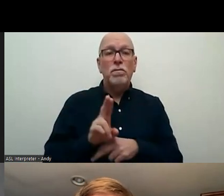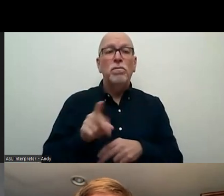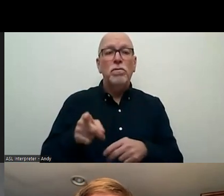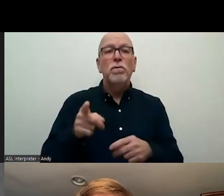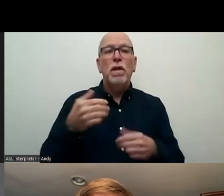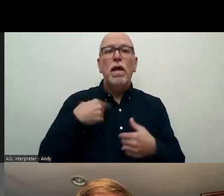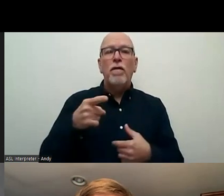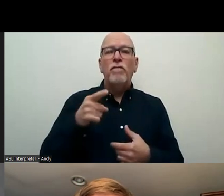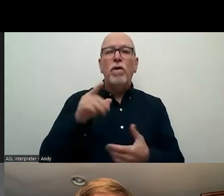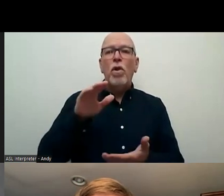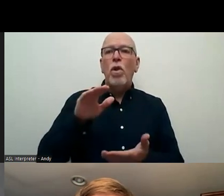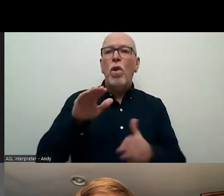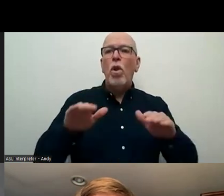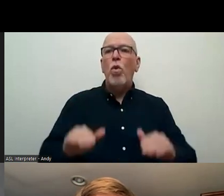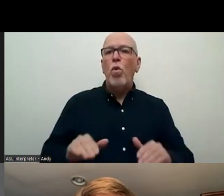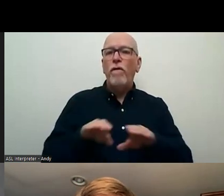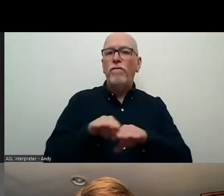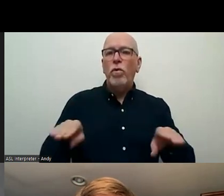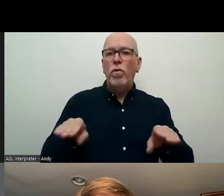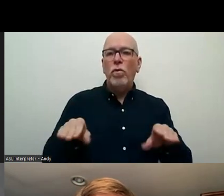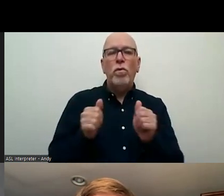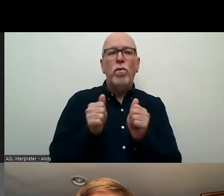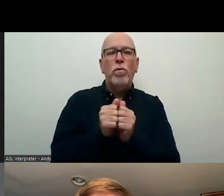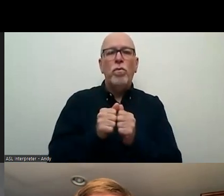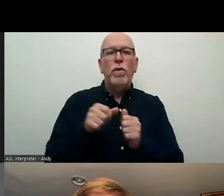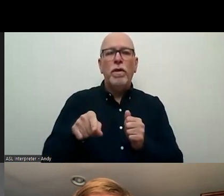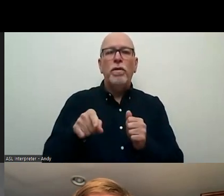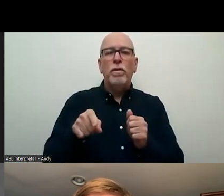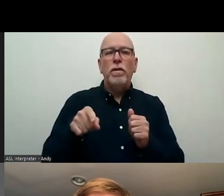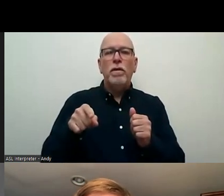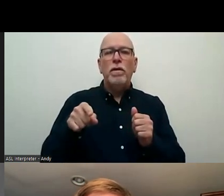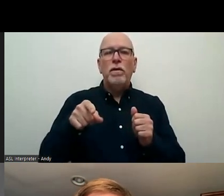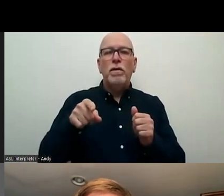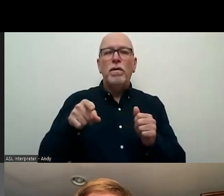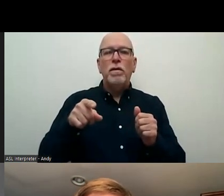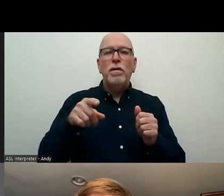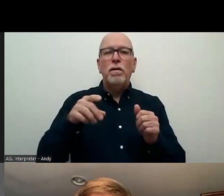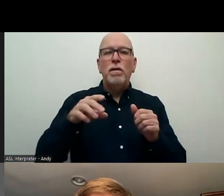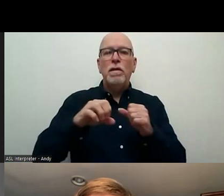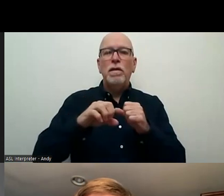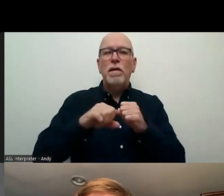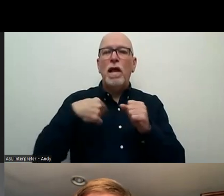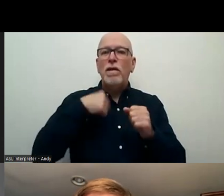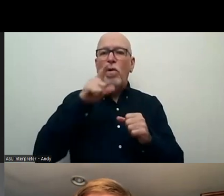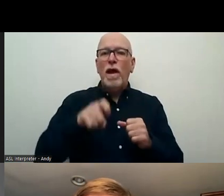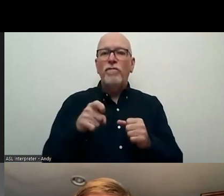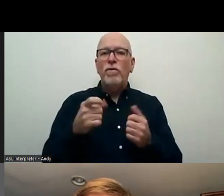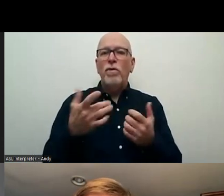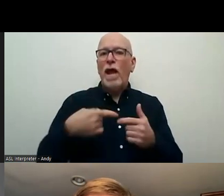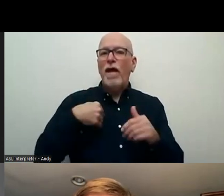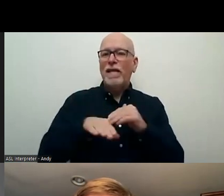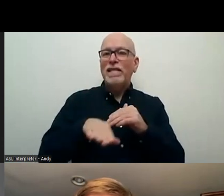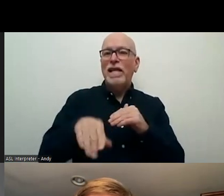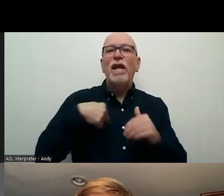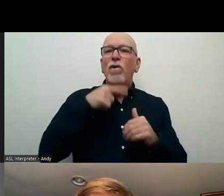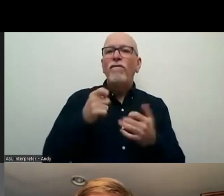low floor with a ramp that extends on its own so i don't have to wait for the conductor to come